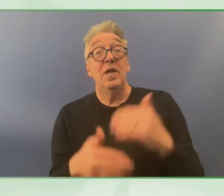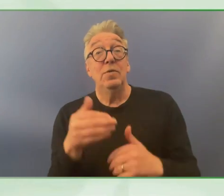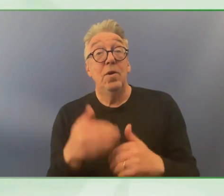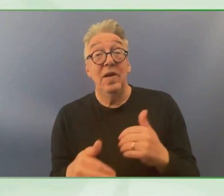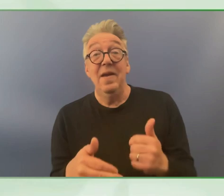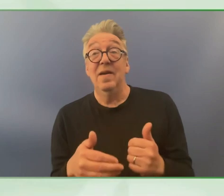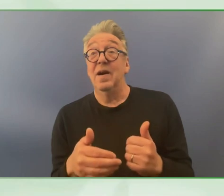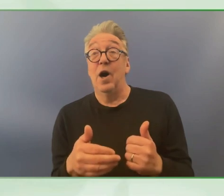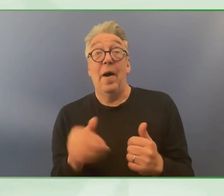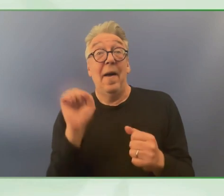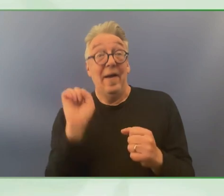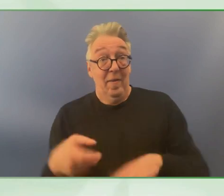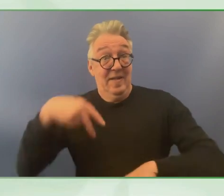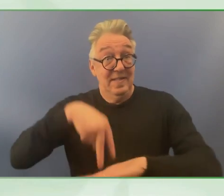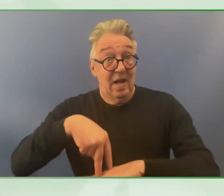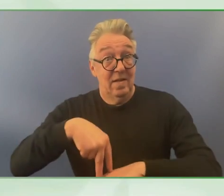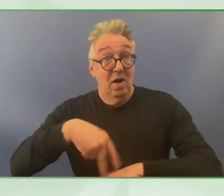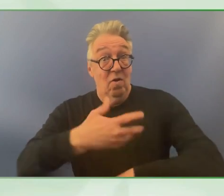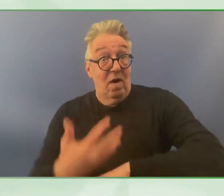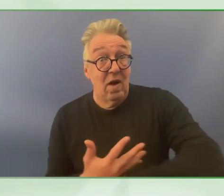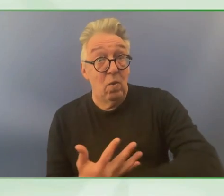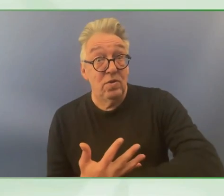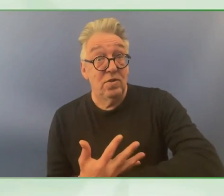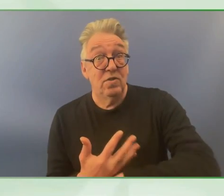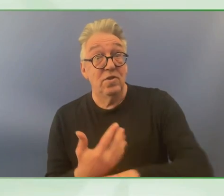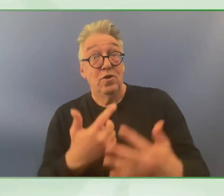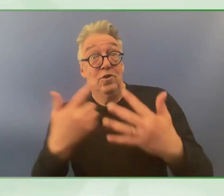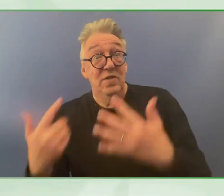that they get better and more inclusive public services.